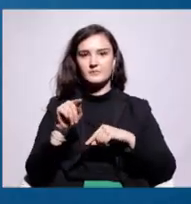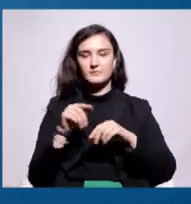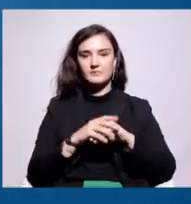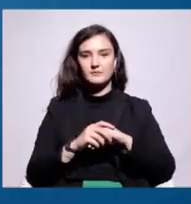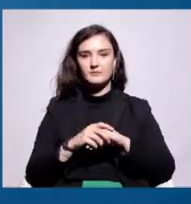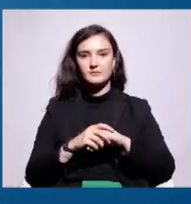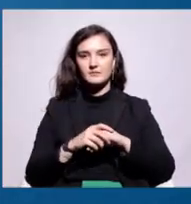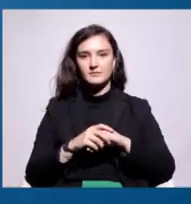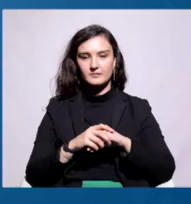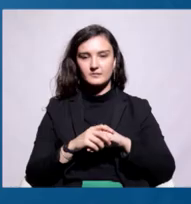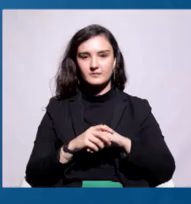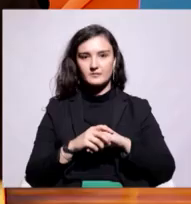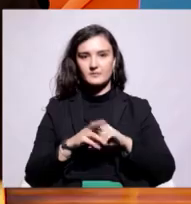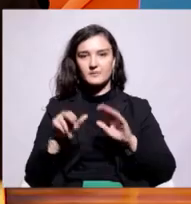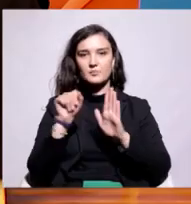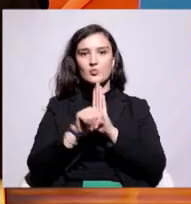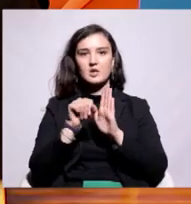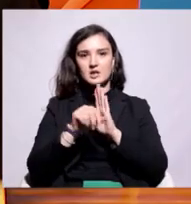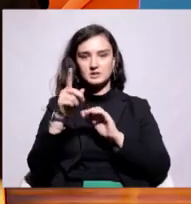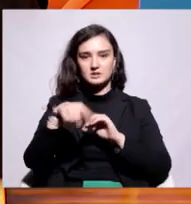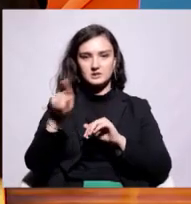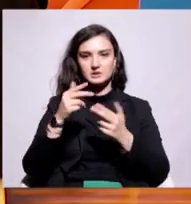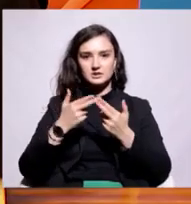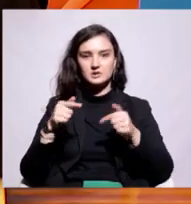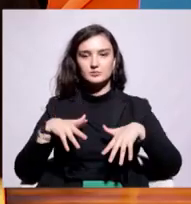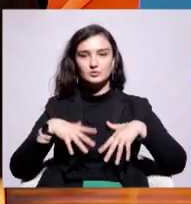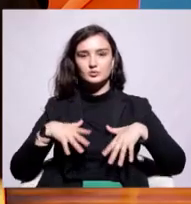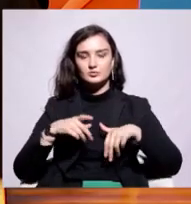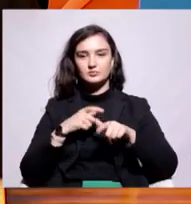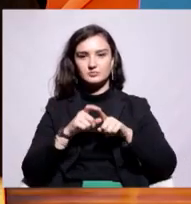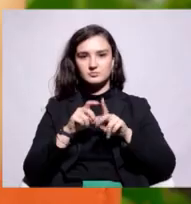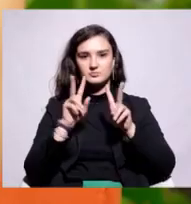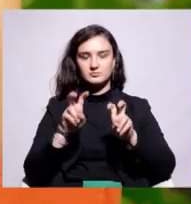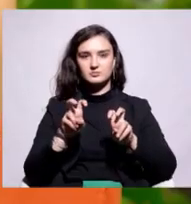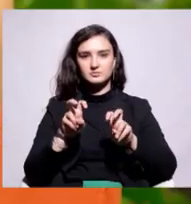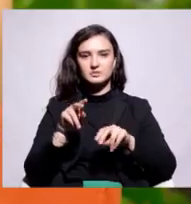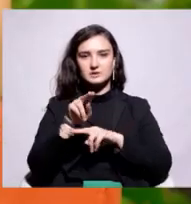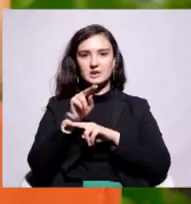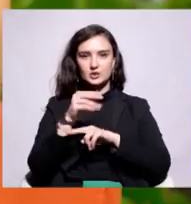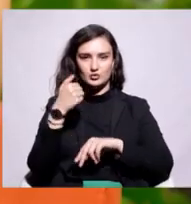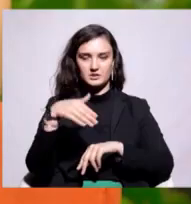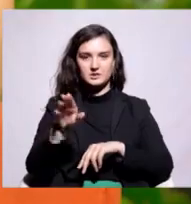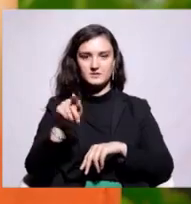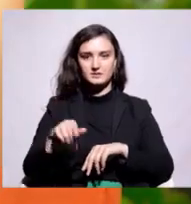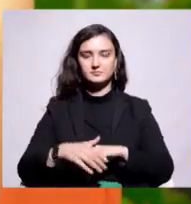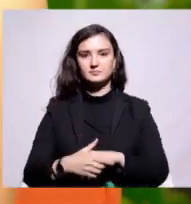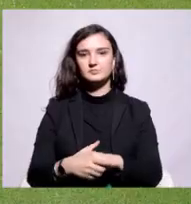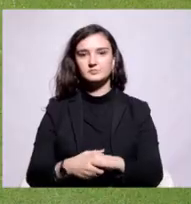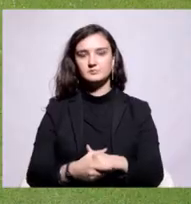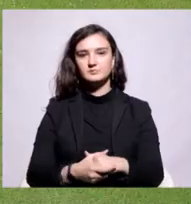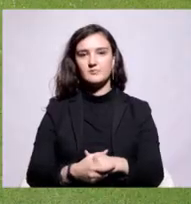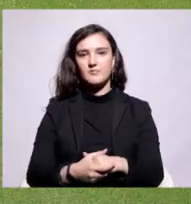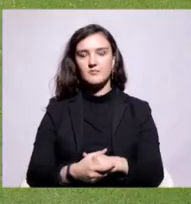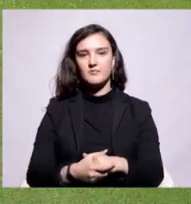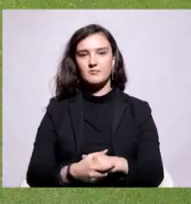for the purpose of catching them or killing them. Yes, and in Georgian, it is Sanadirod Tasula.